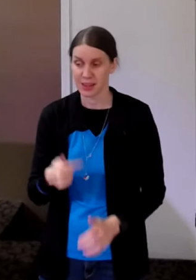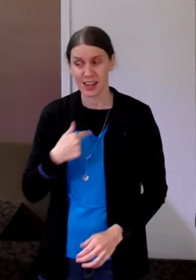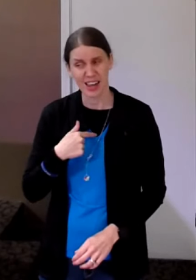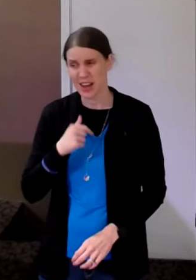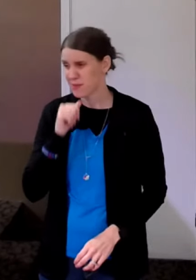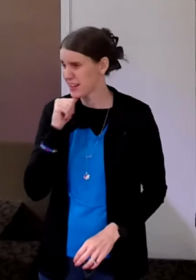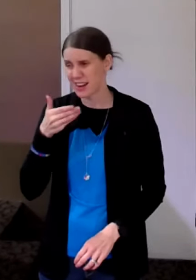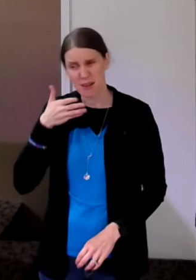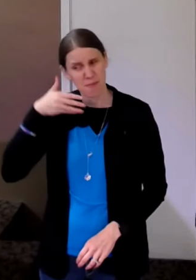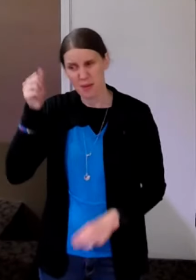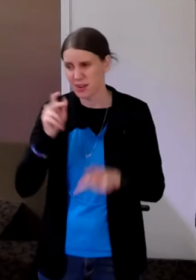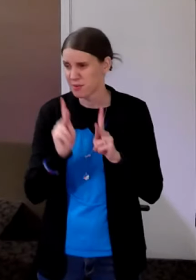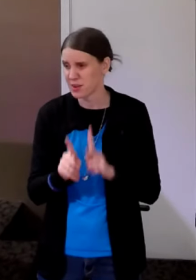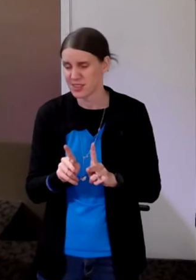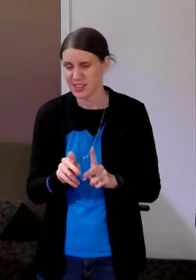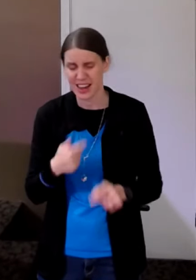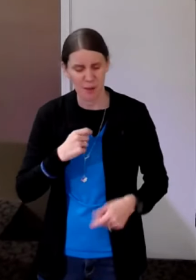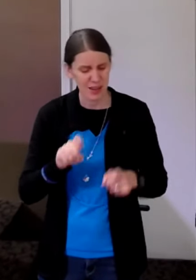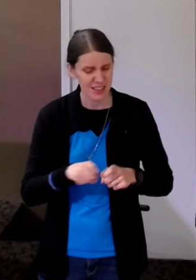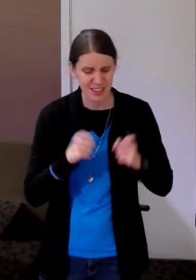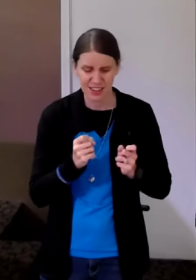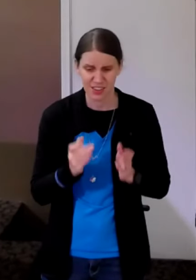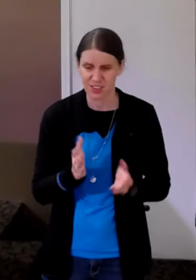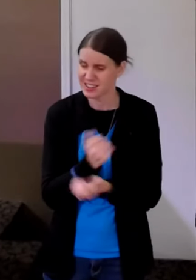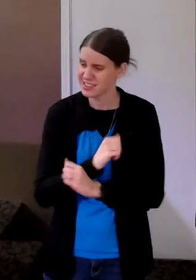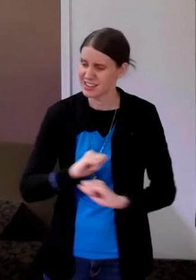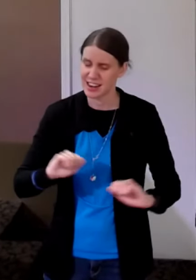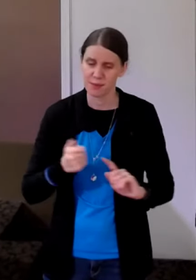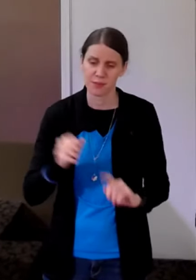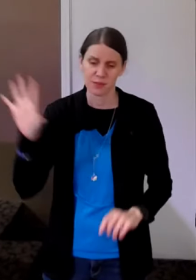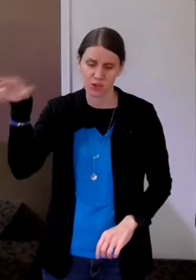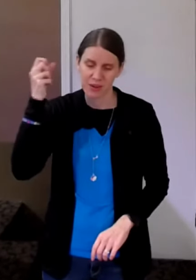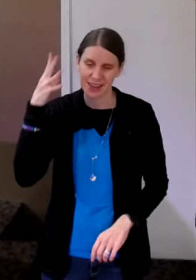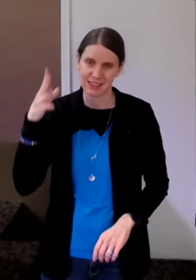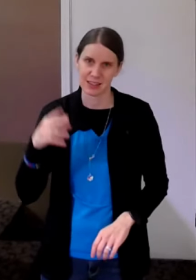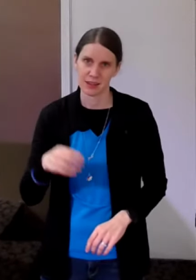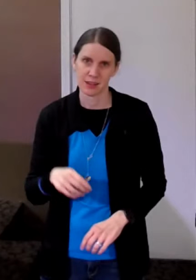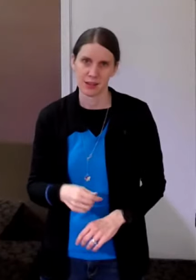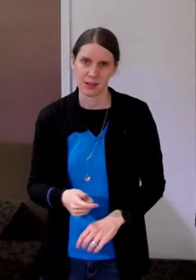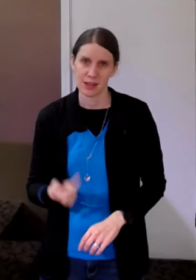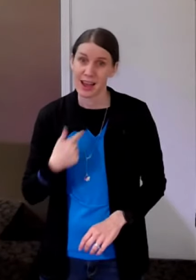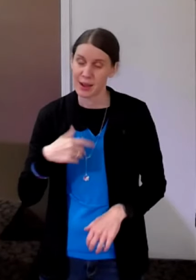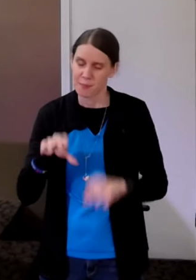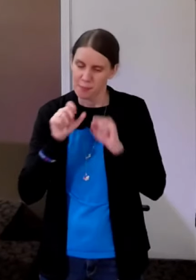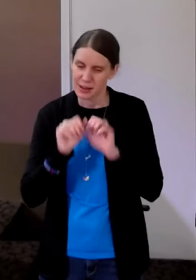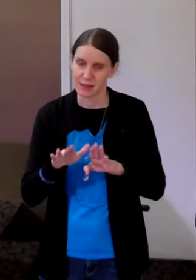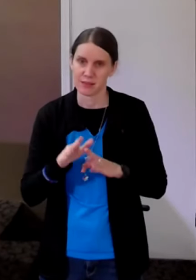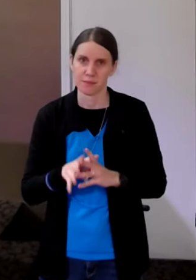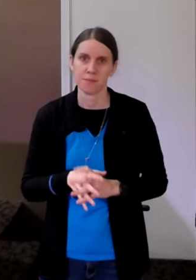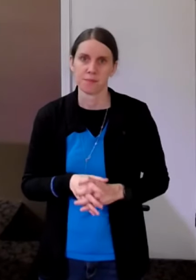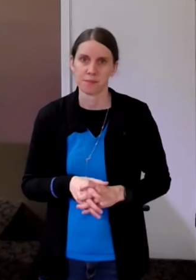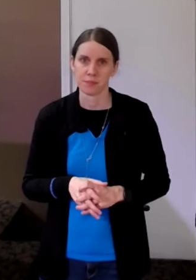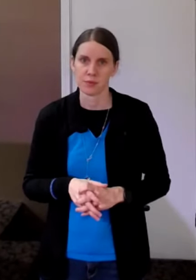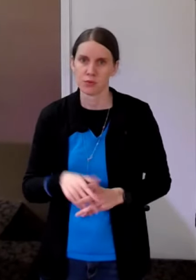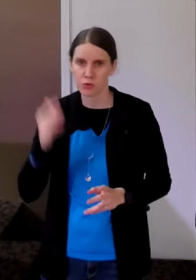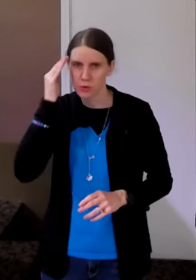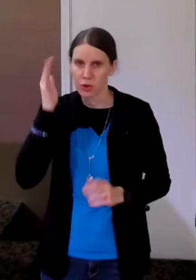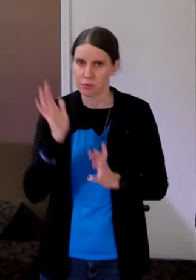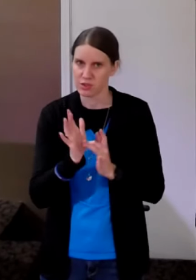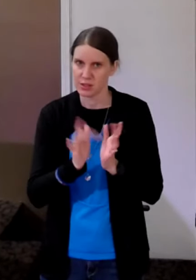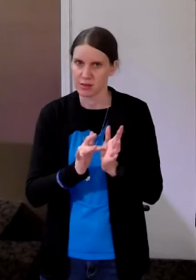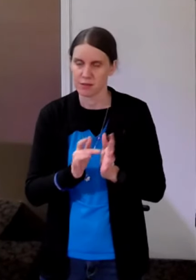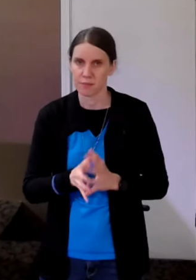person. I'm just a sinner saved by grace. I'm just blessed to know